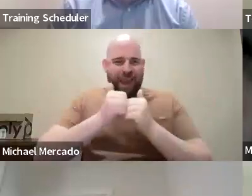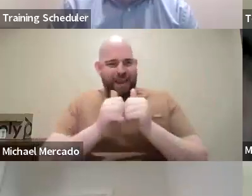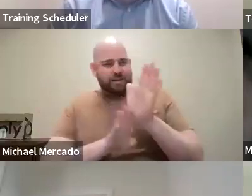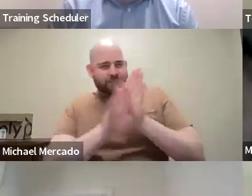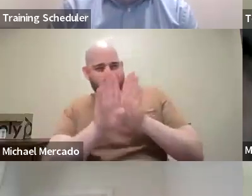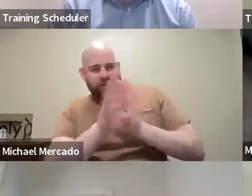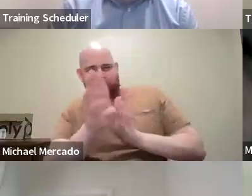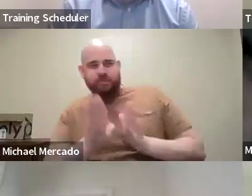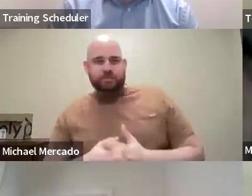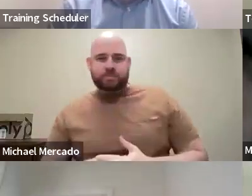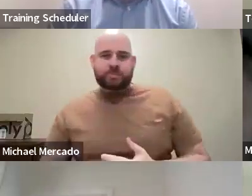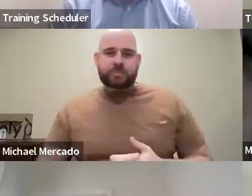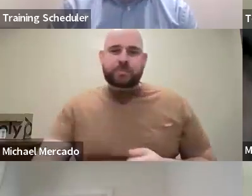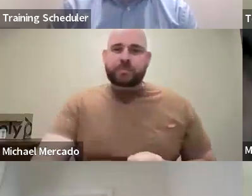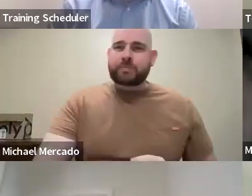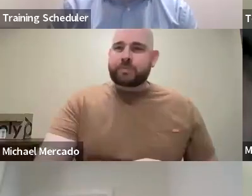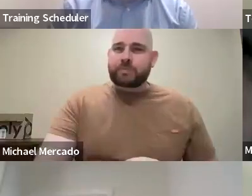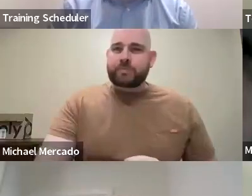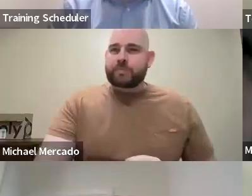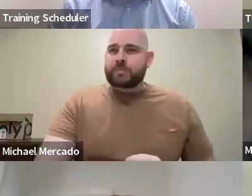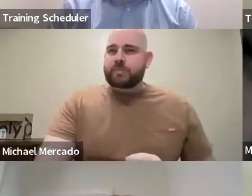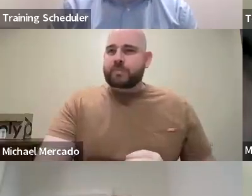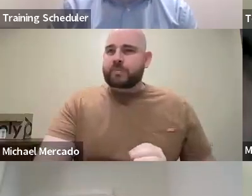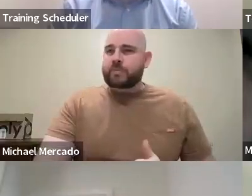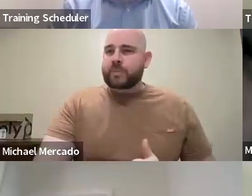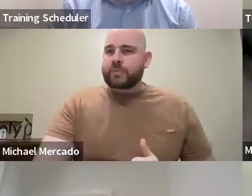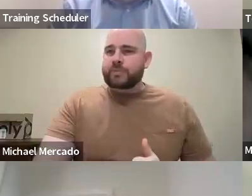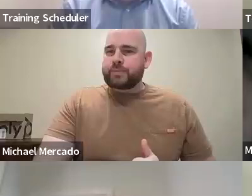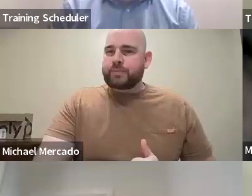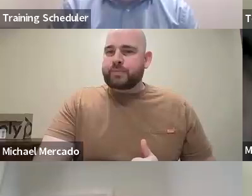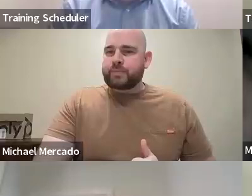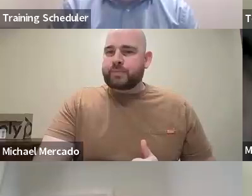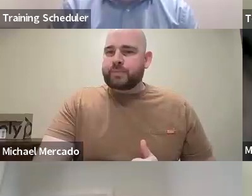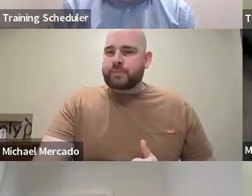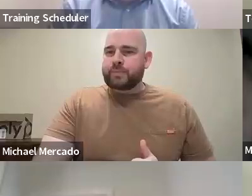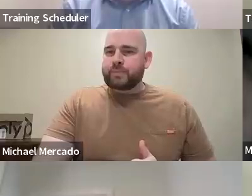explain what language acquisition looks like and how that's developed.